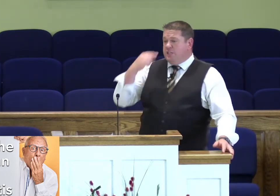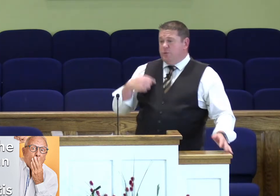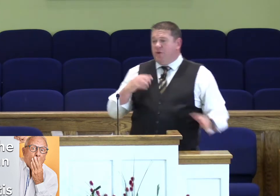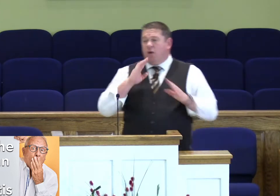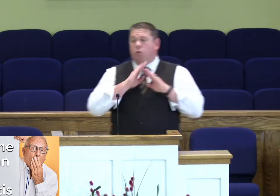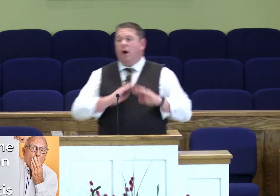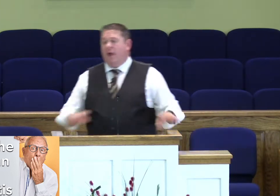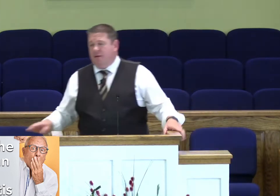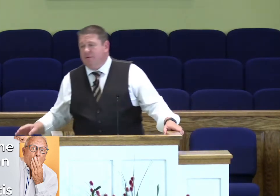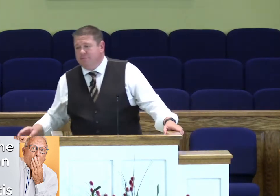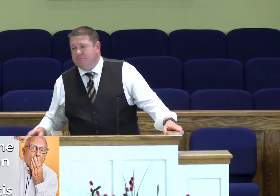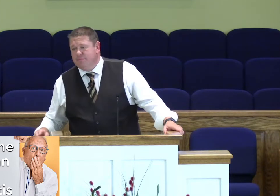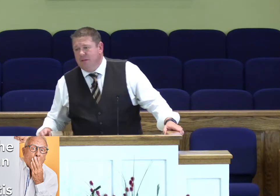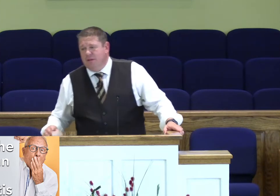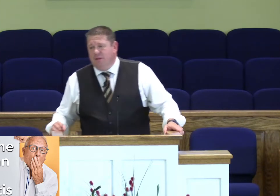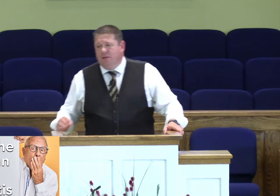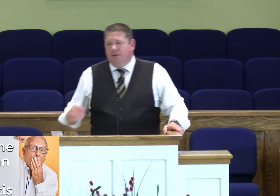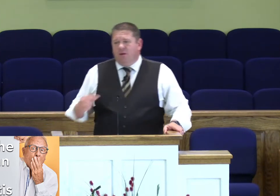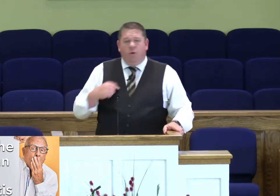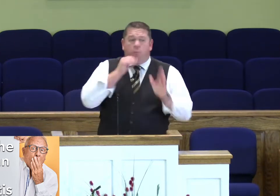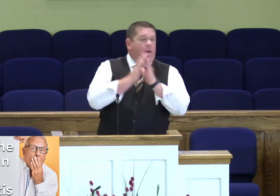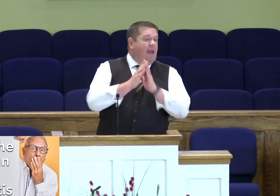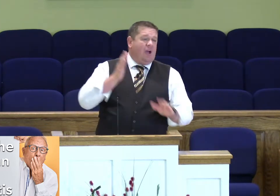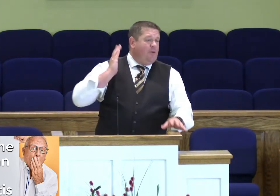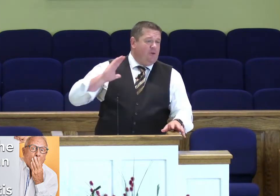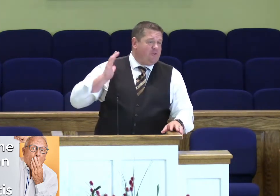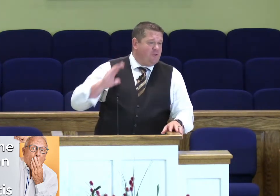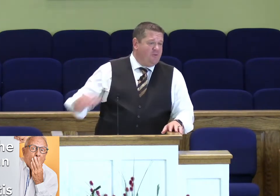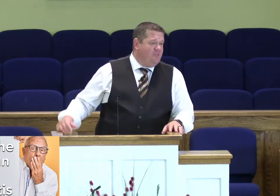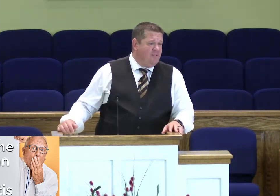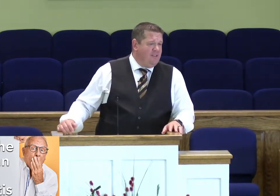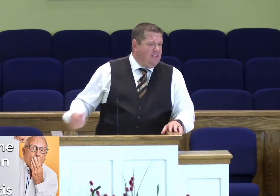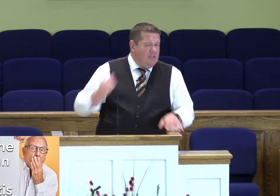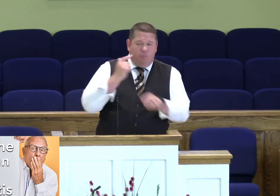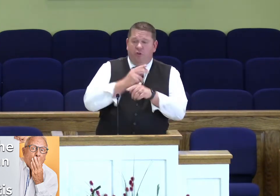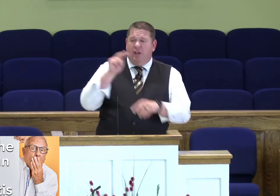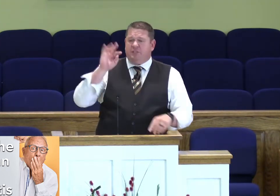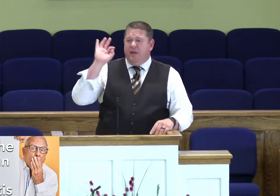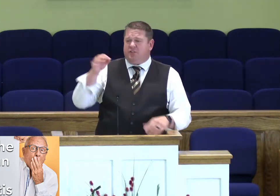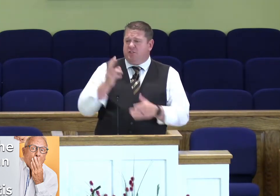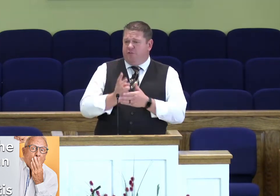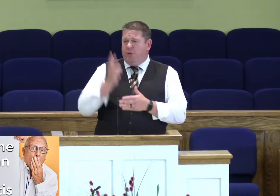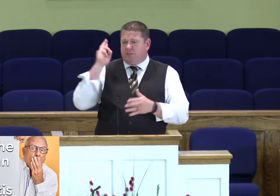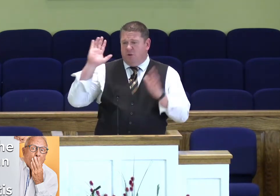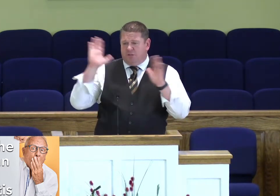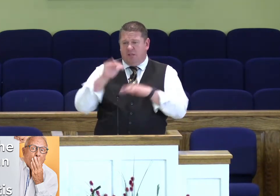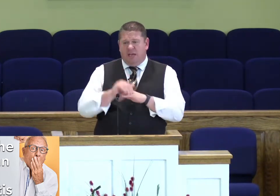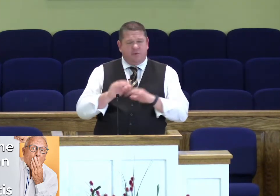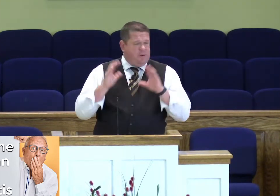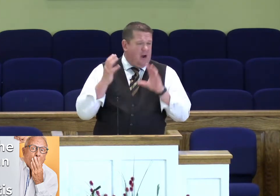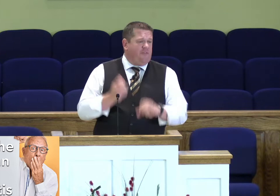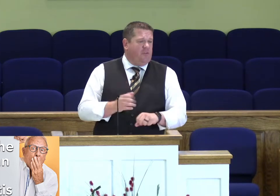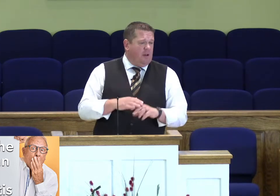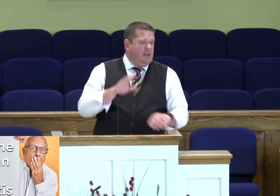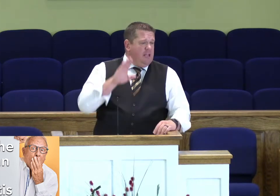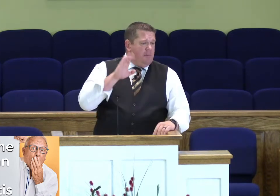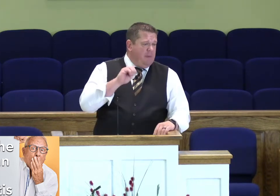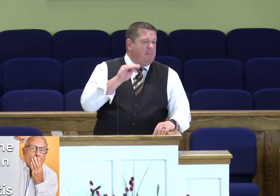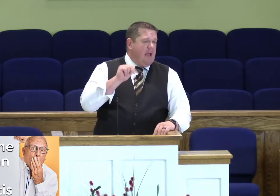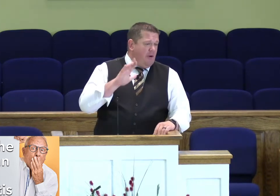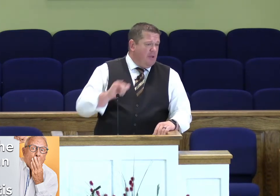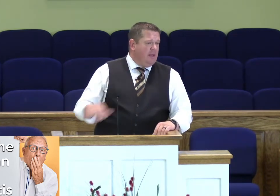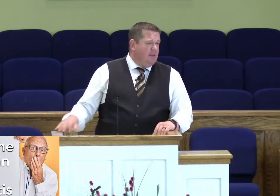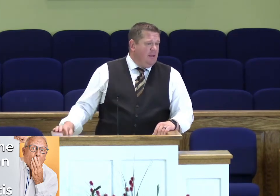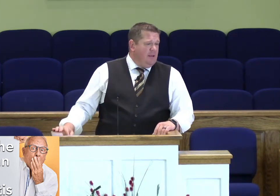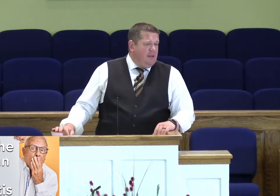For some reason, we've gotten quiet. We don't pray like we used to. And Brother Nick's message a few weeks ago on Sunday night was powerful on